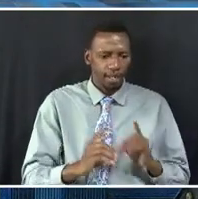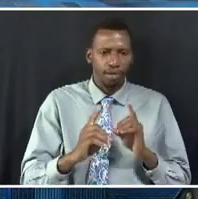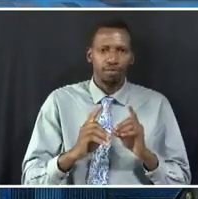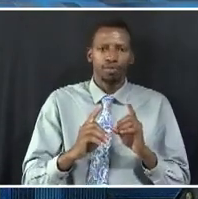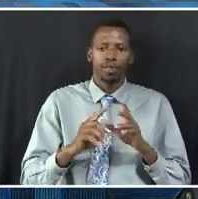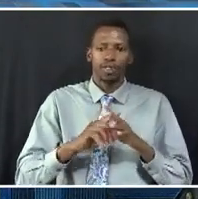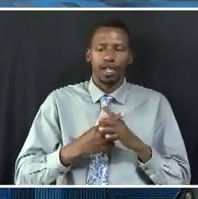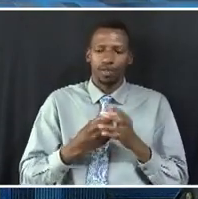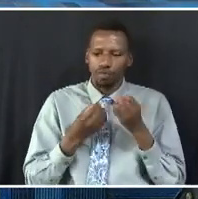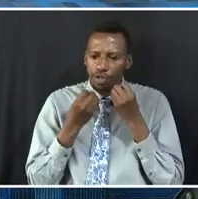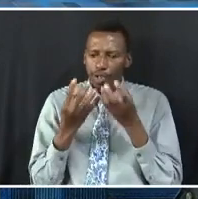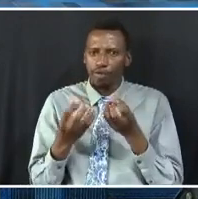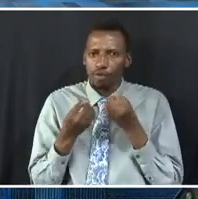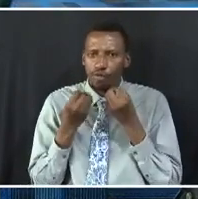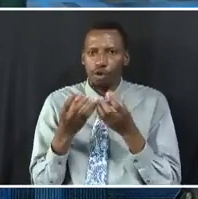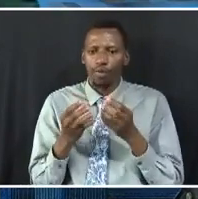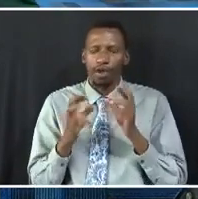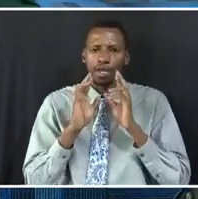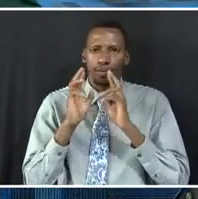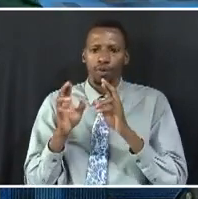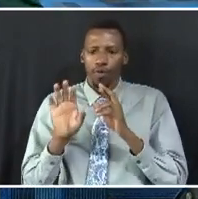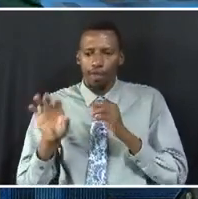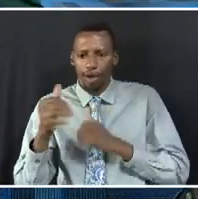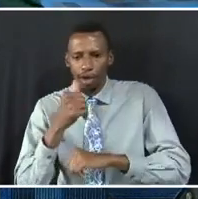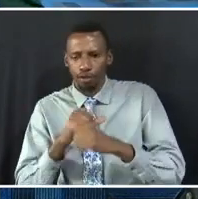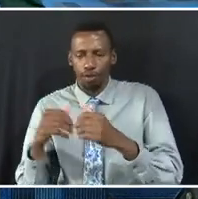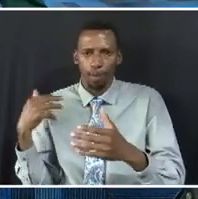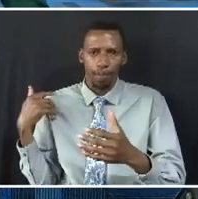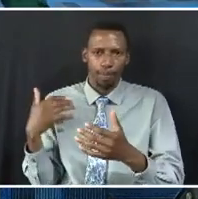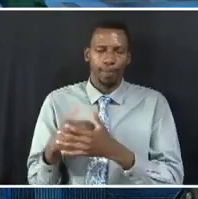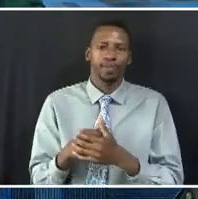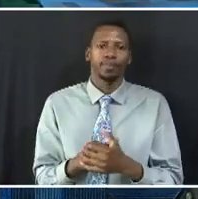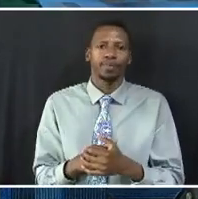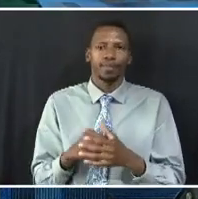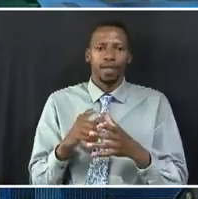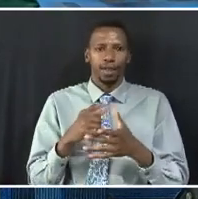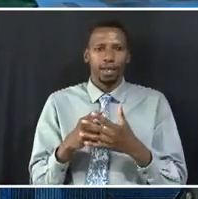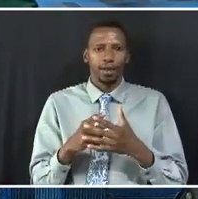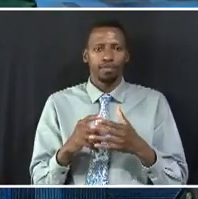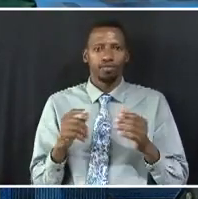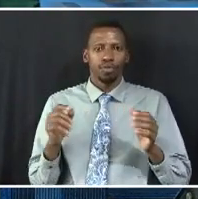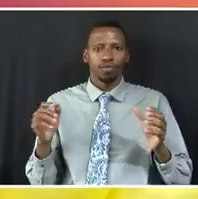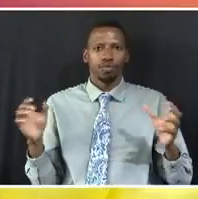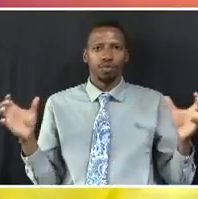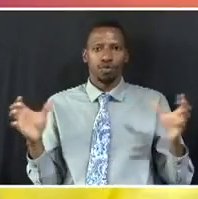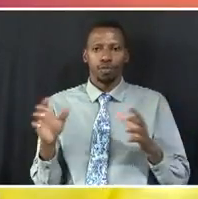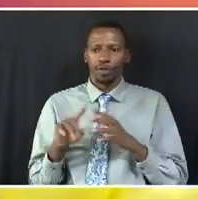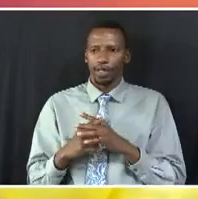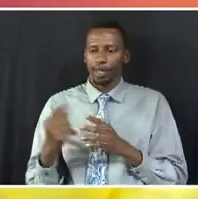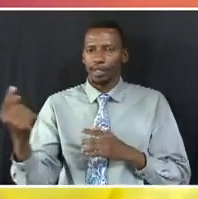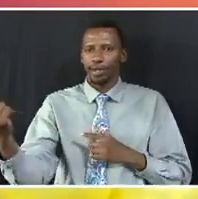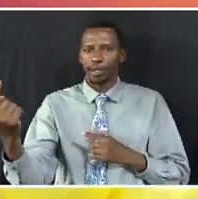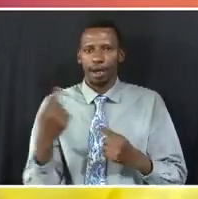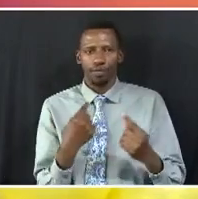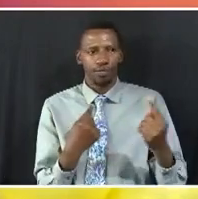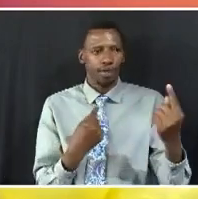reports of the things they've been doing and so on. And then a crowd started building because Jesus